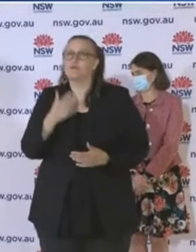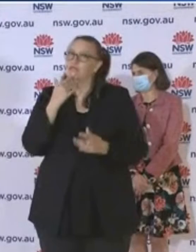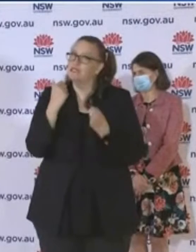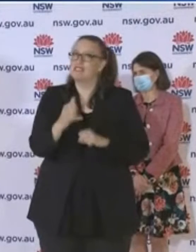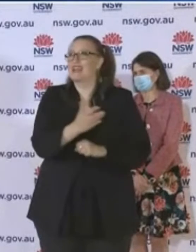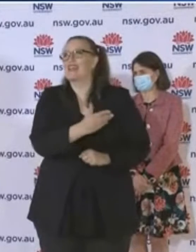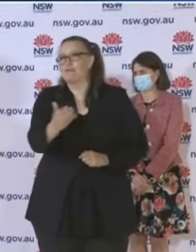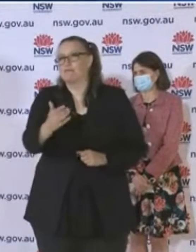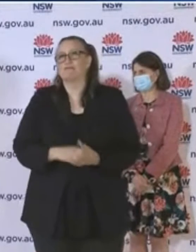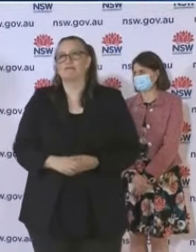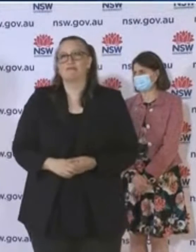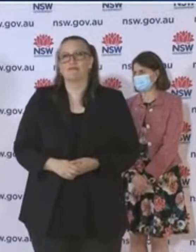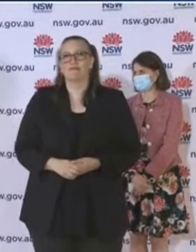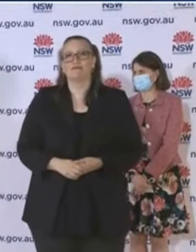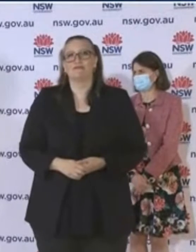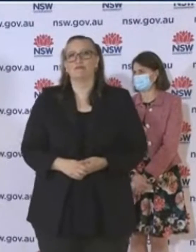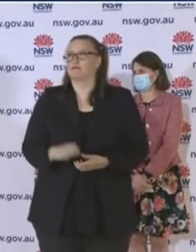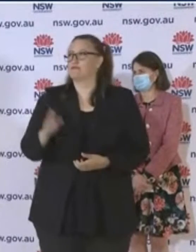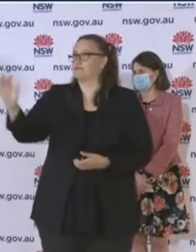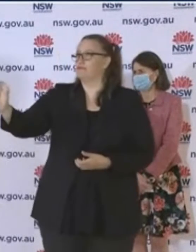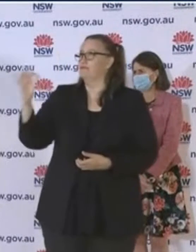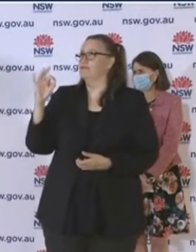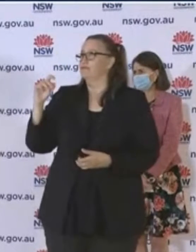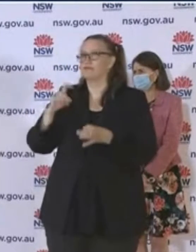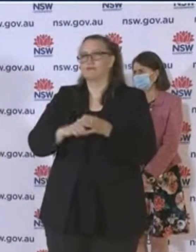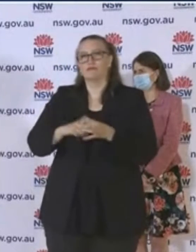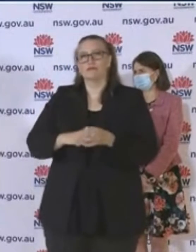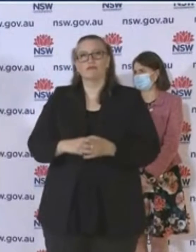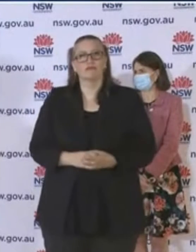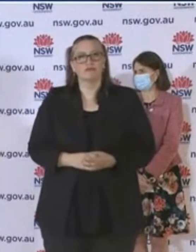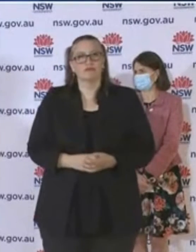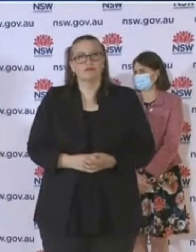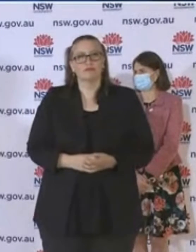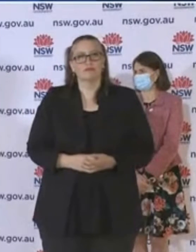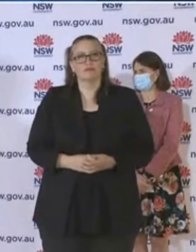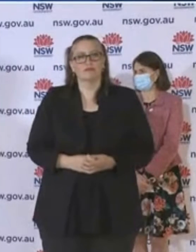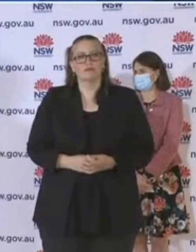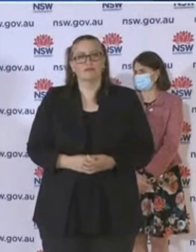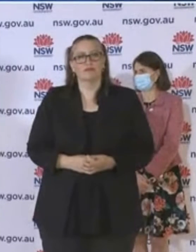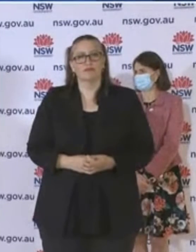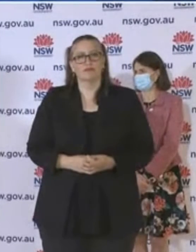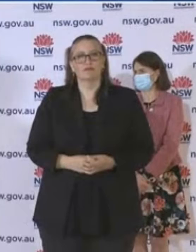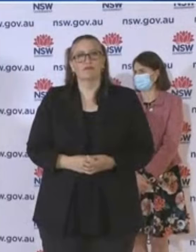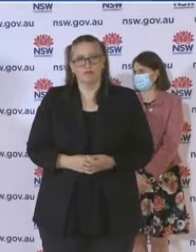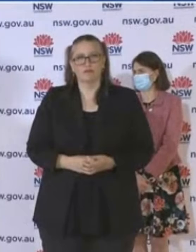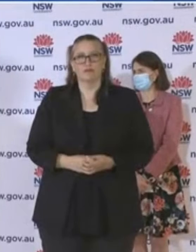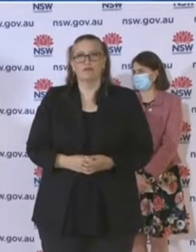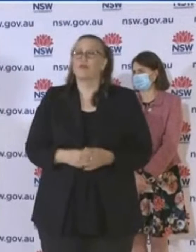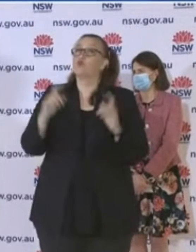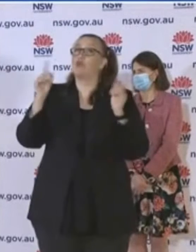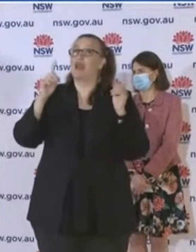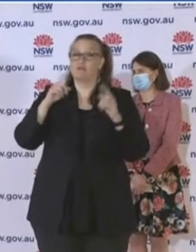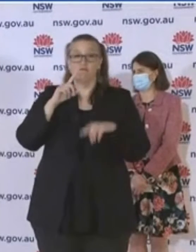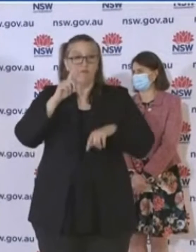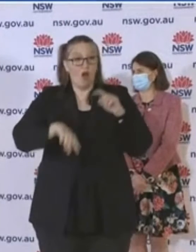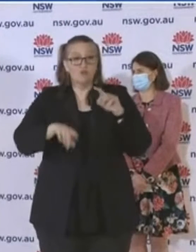breakthroughs that occur. Dr. McAnulty, the Chief Medical Officer said this morning that the vast majority of children in hospitals with COVID aren't there because